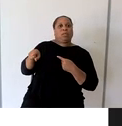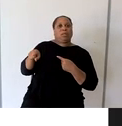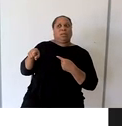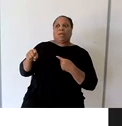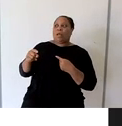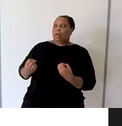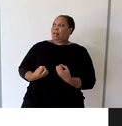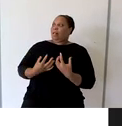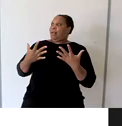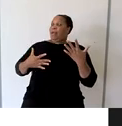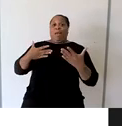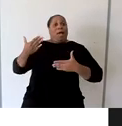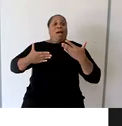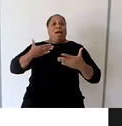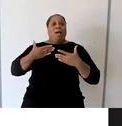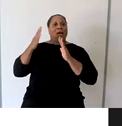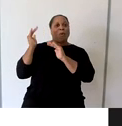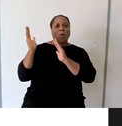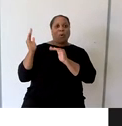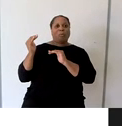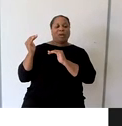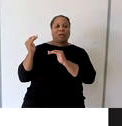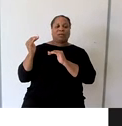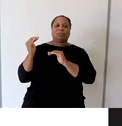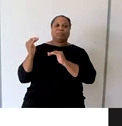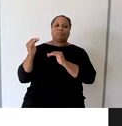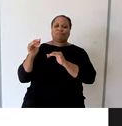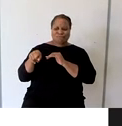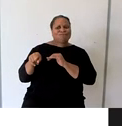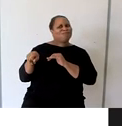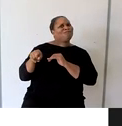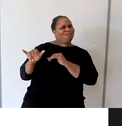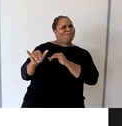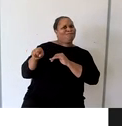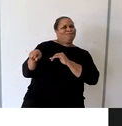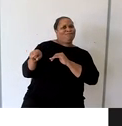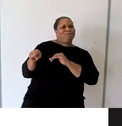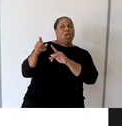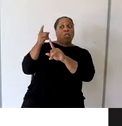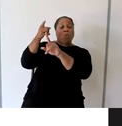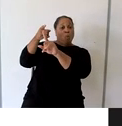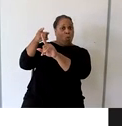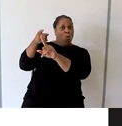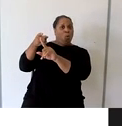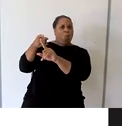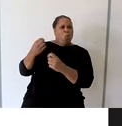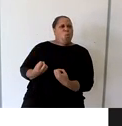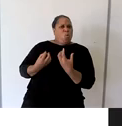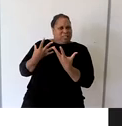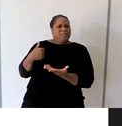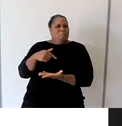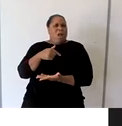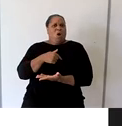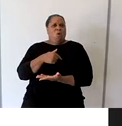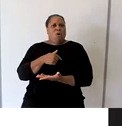happiness and hope. And that, when they do it that way, the goal is to inspire us to